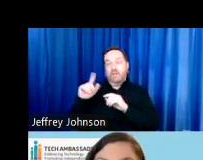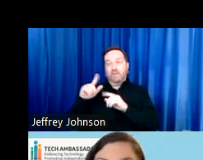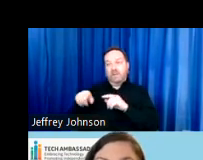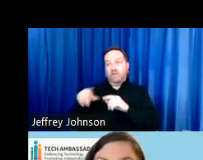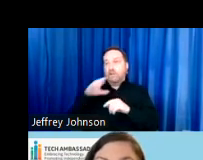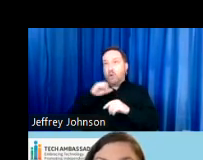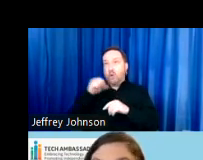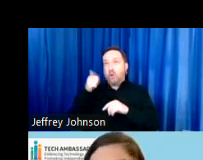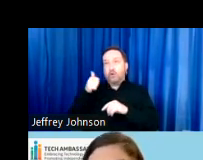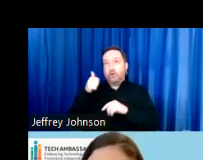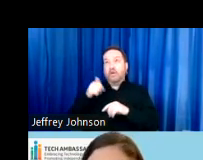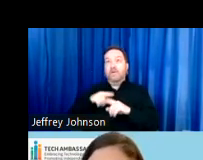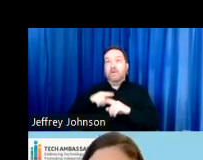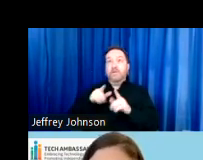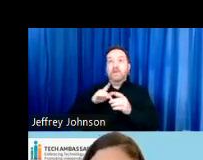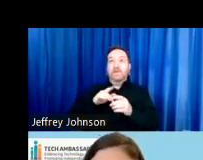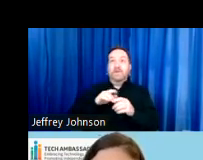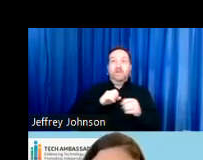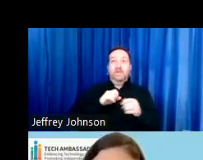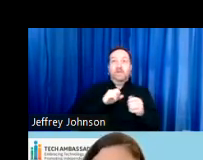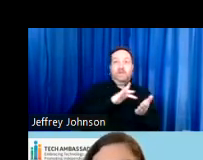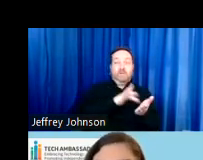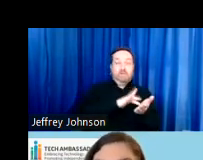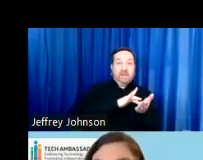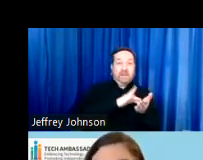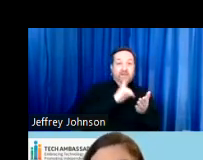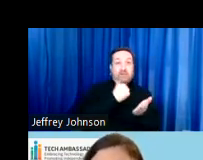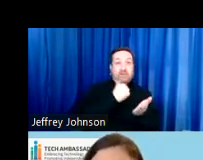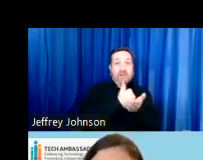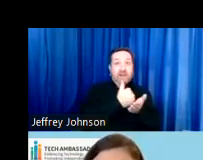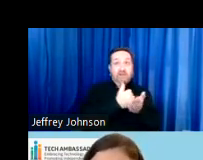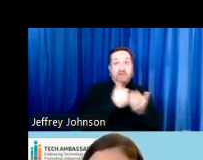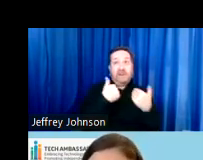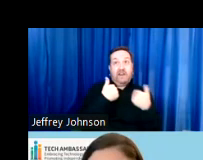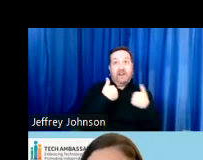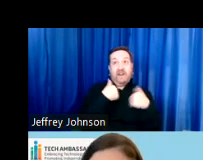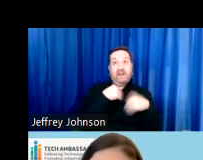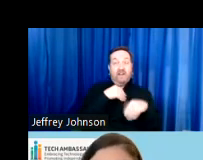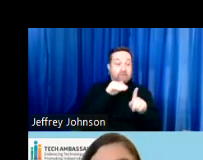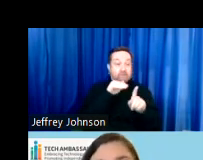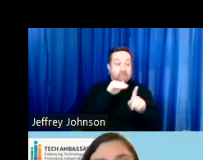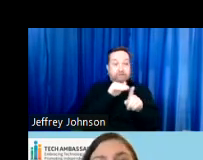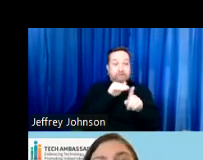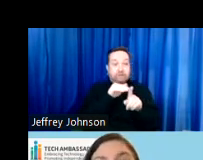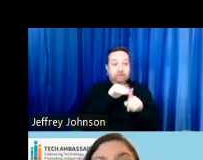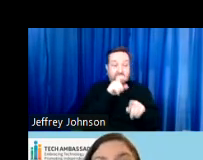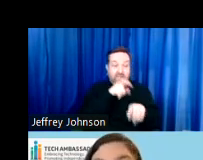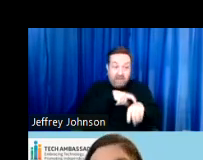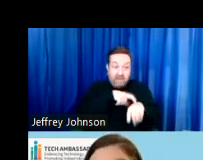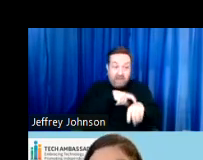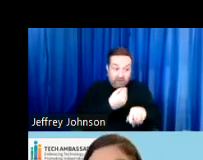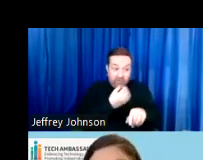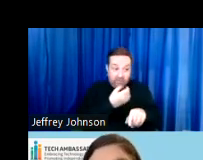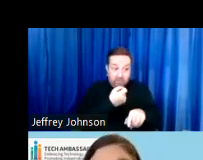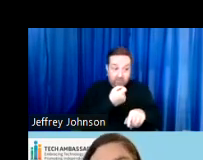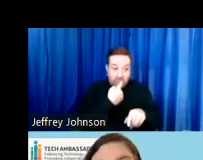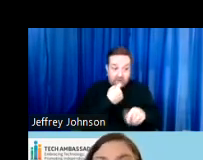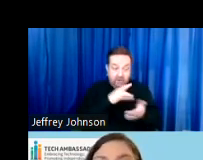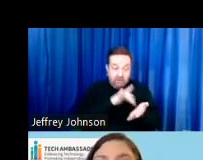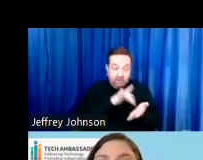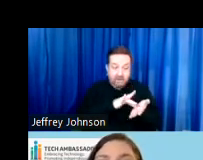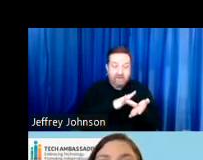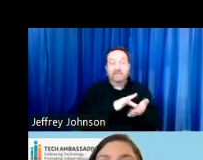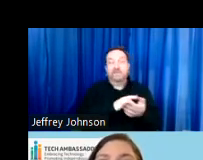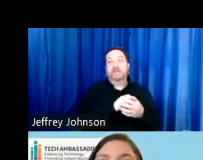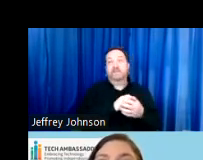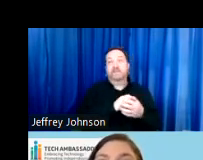And with medication, it certainly helps to have reminders for him throughout the day when he does need to take his